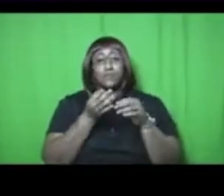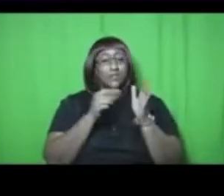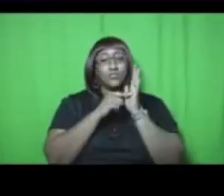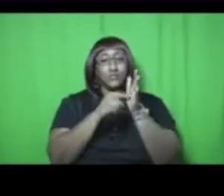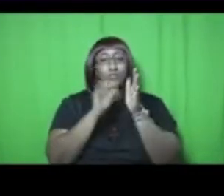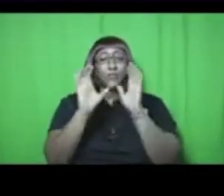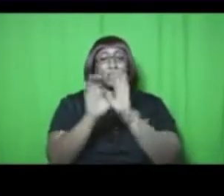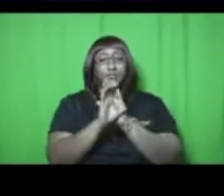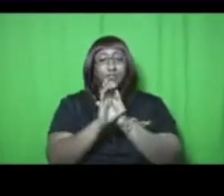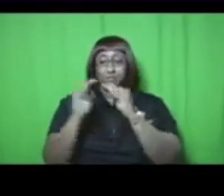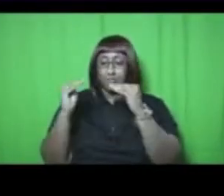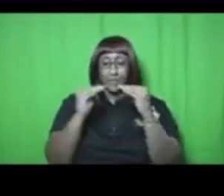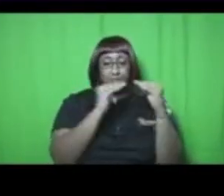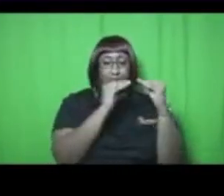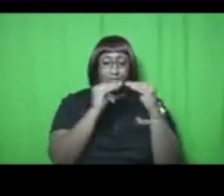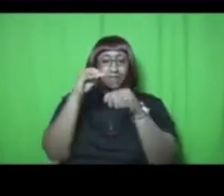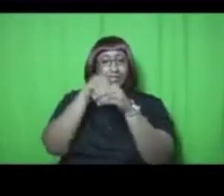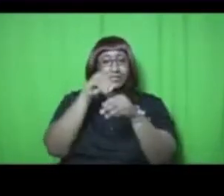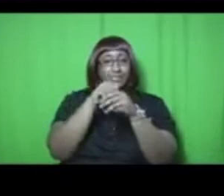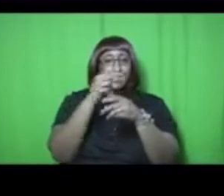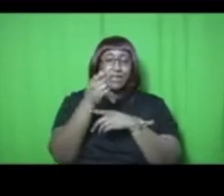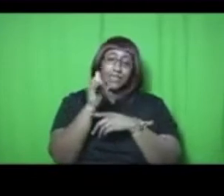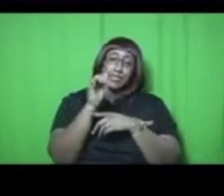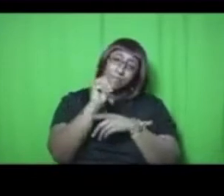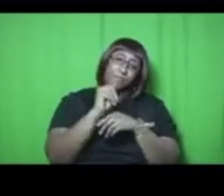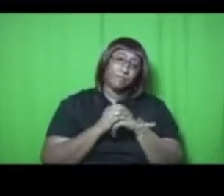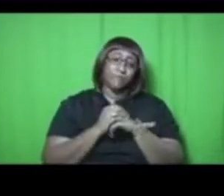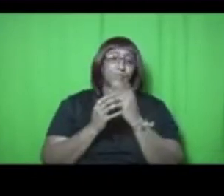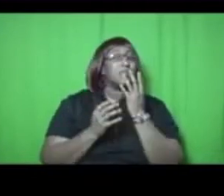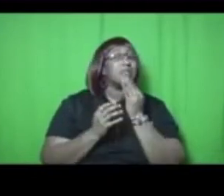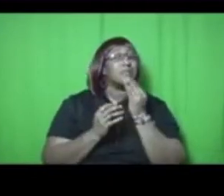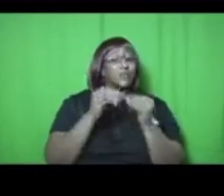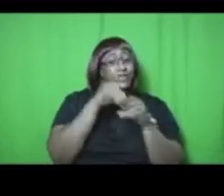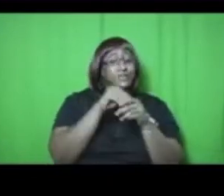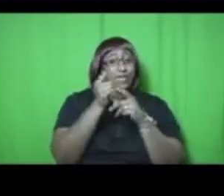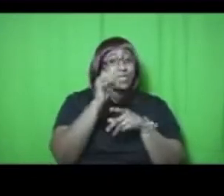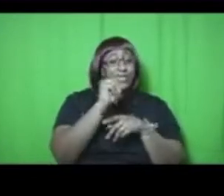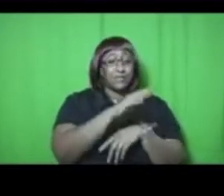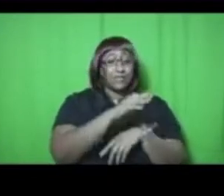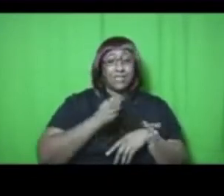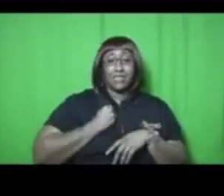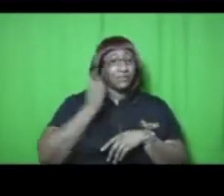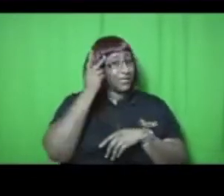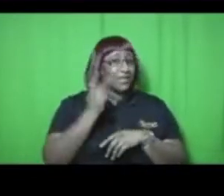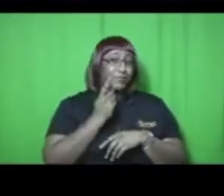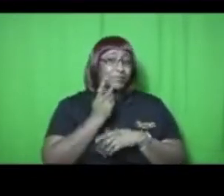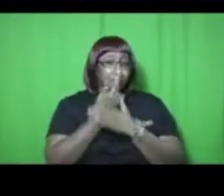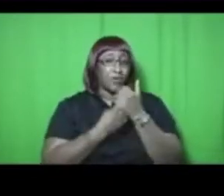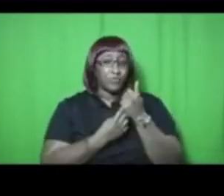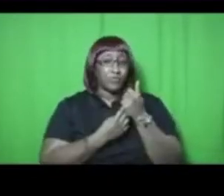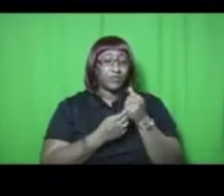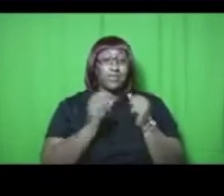the battle within him. The Hebrew in him. That's what his mama was and his daddy was.